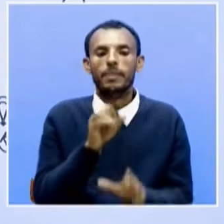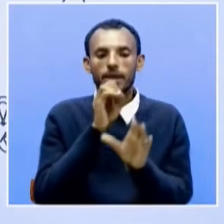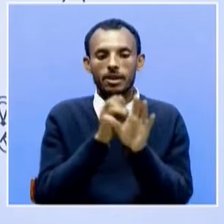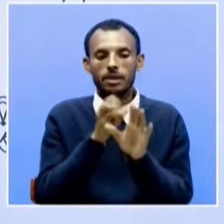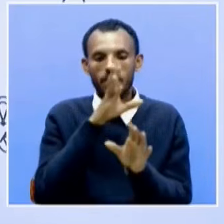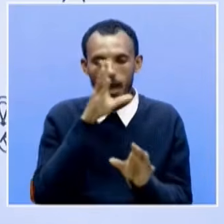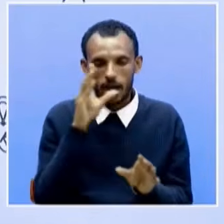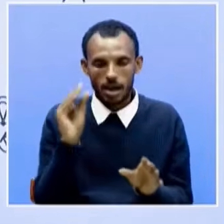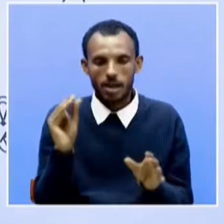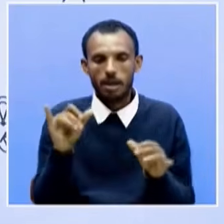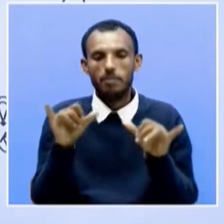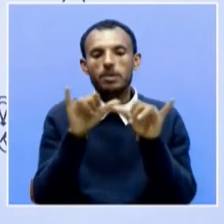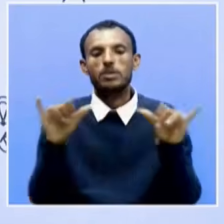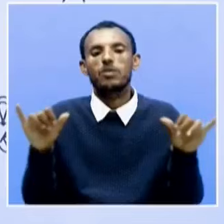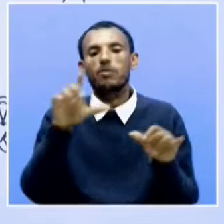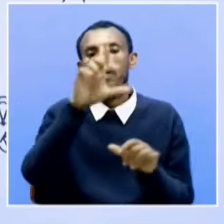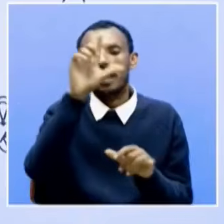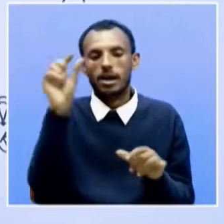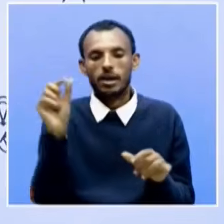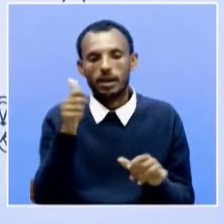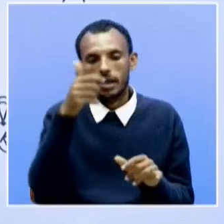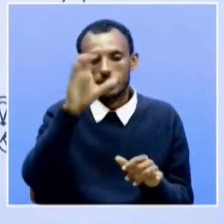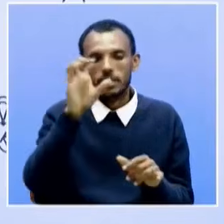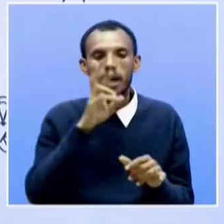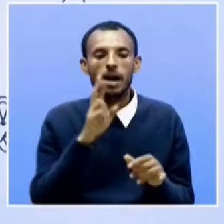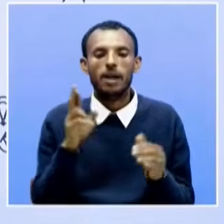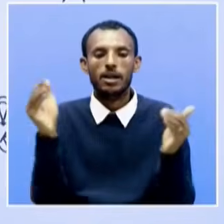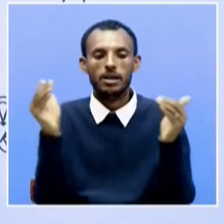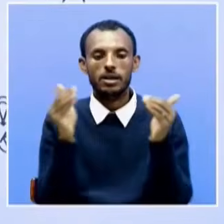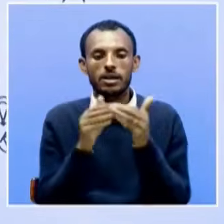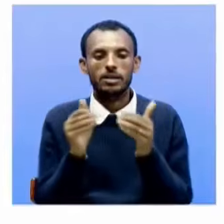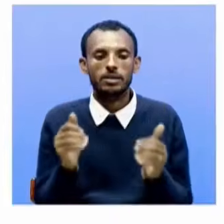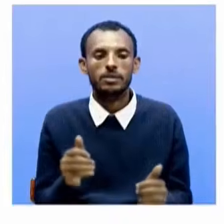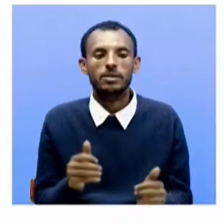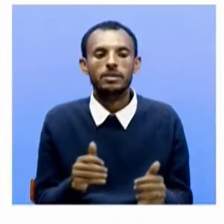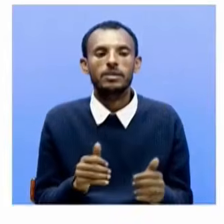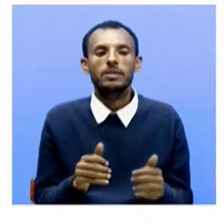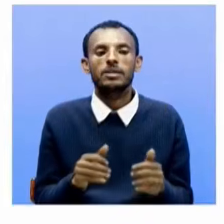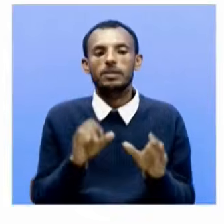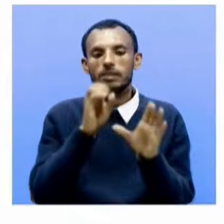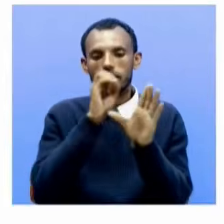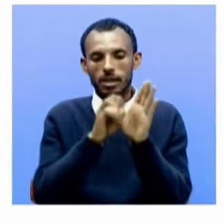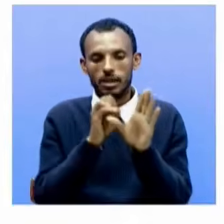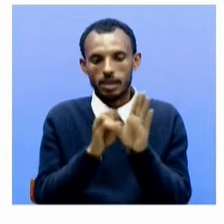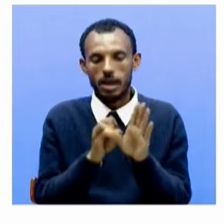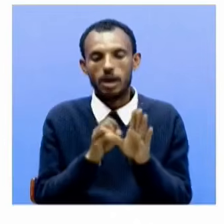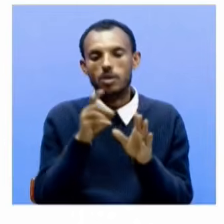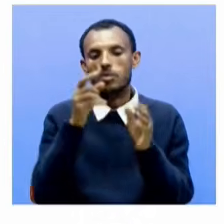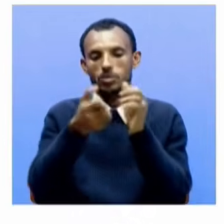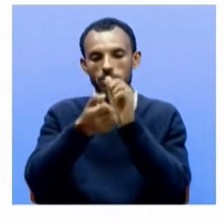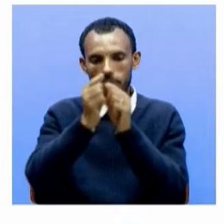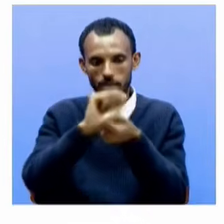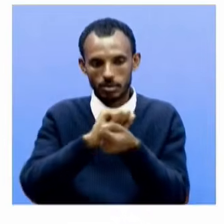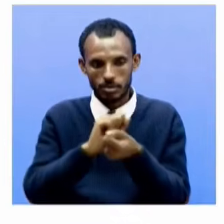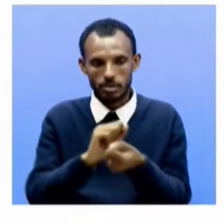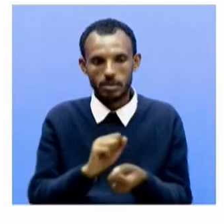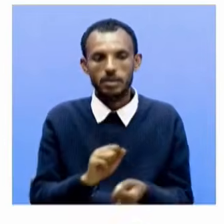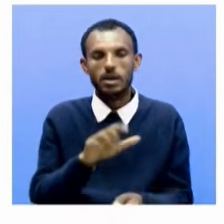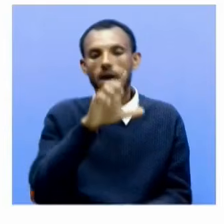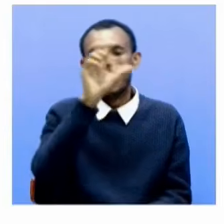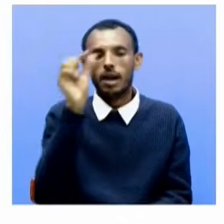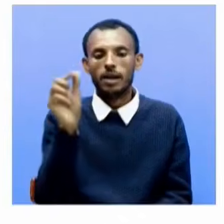and measure of arc AC are the same. So in place of this theta, you can substitute arc